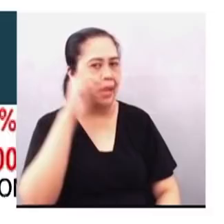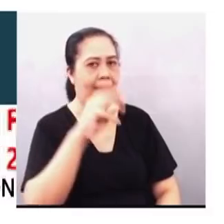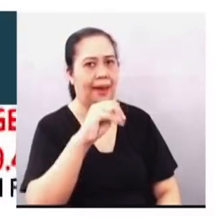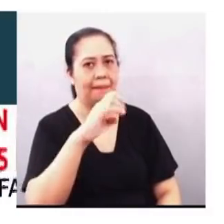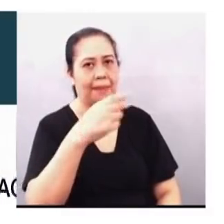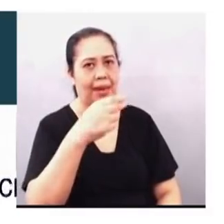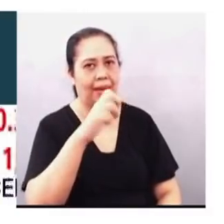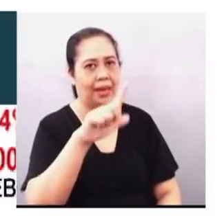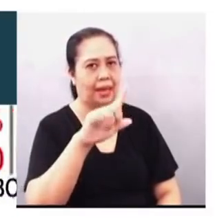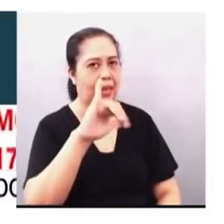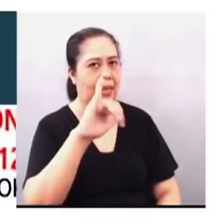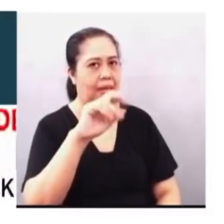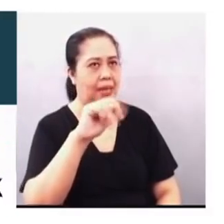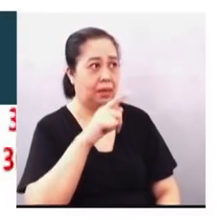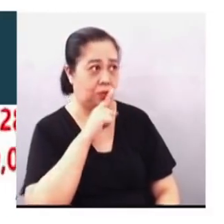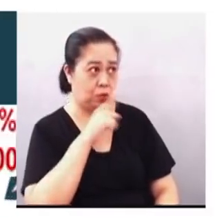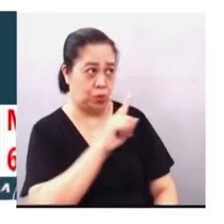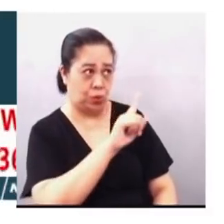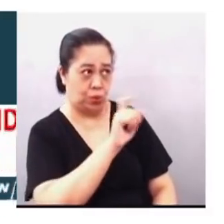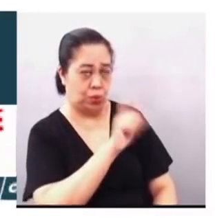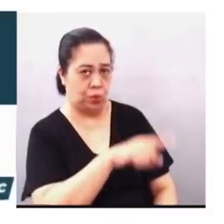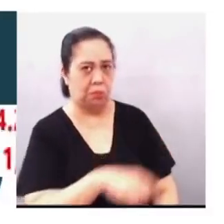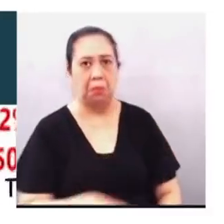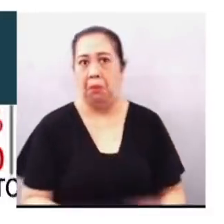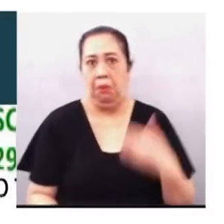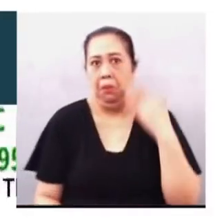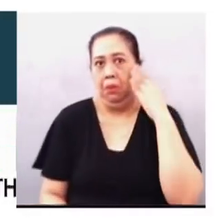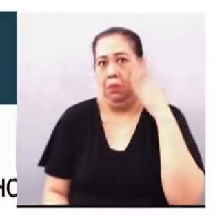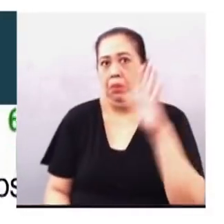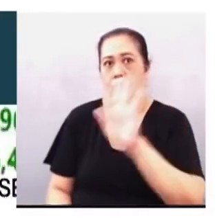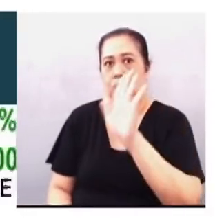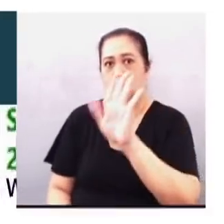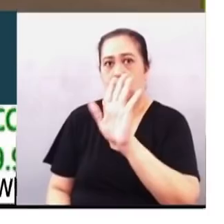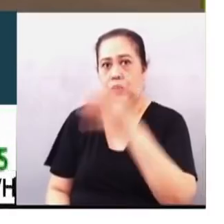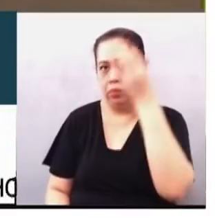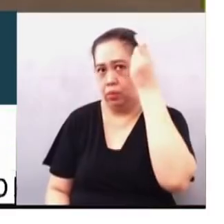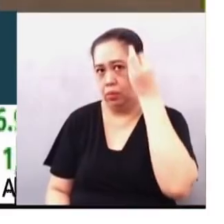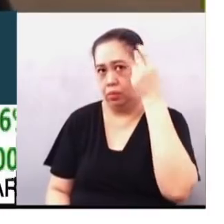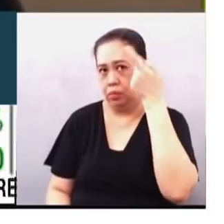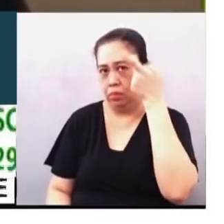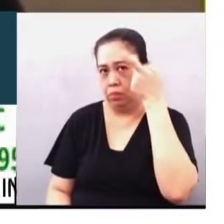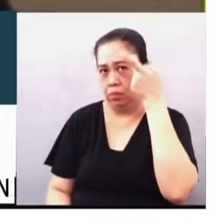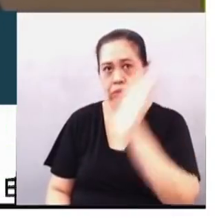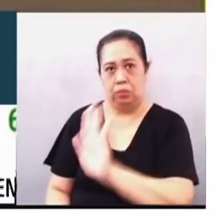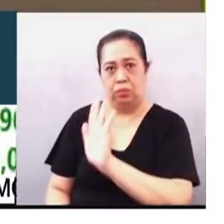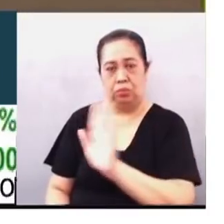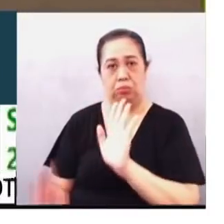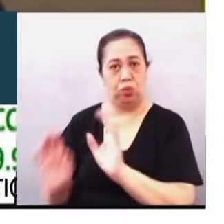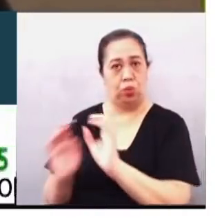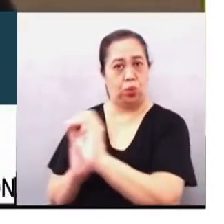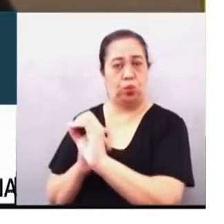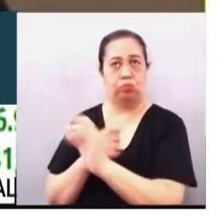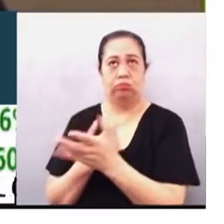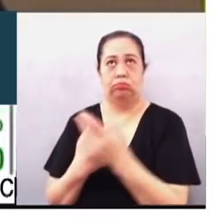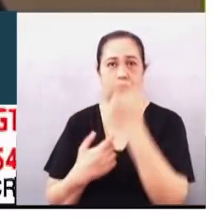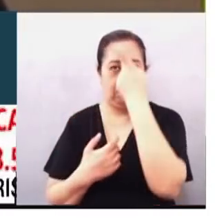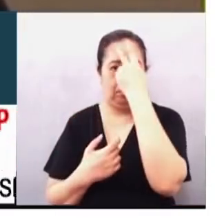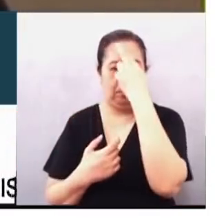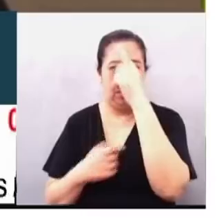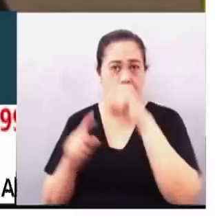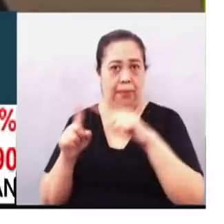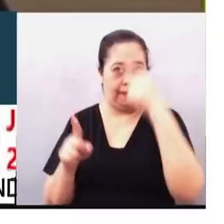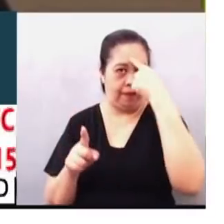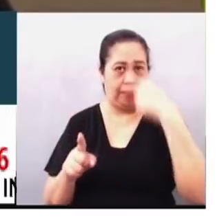true? I don't know. If that is your speculation, then you can have your own speculation. But sa akin,